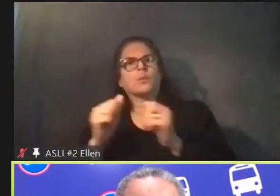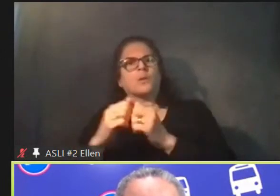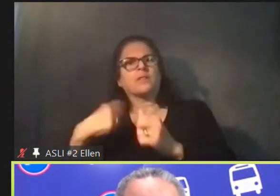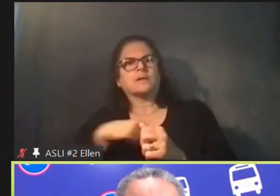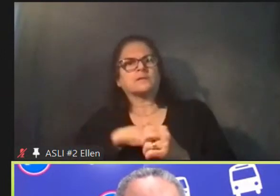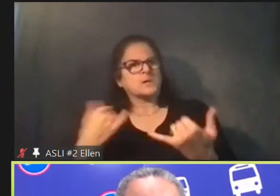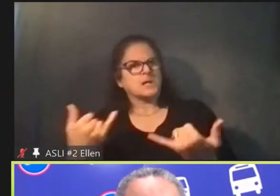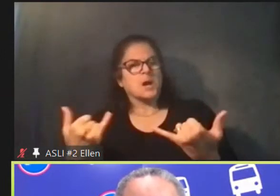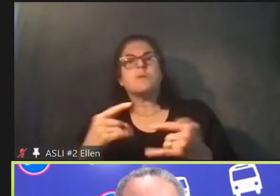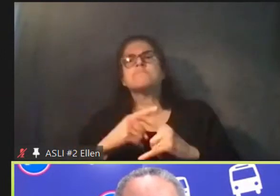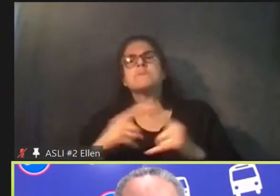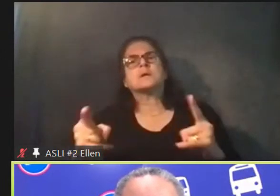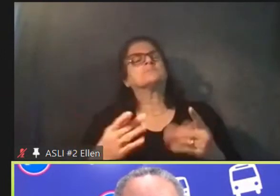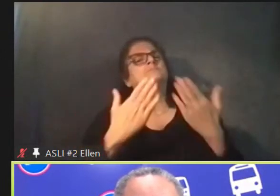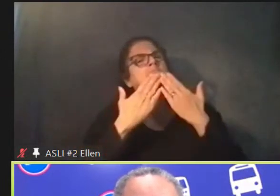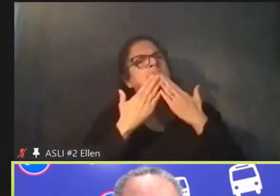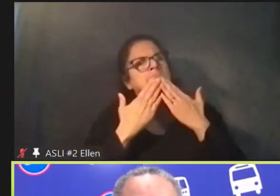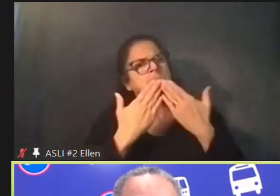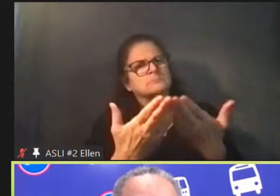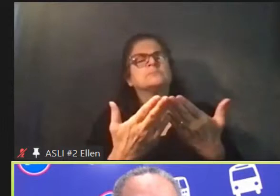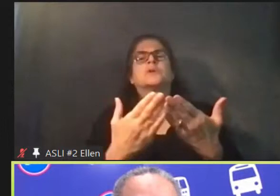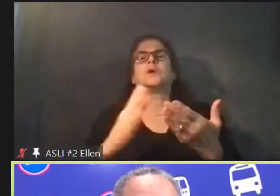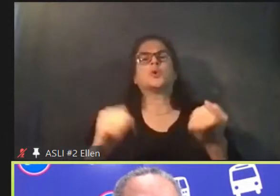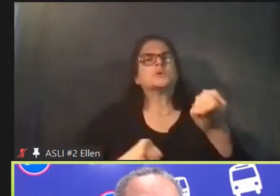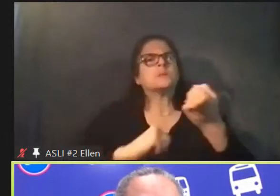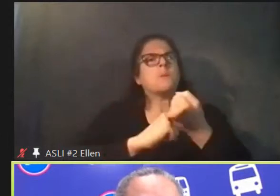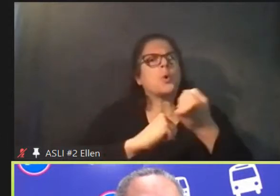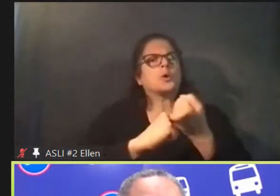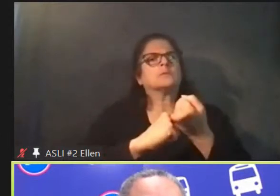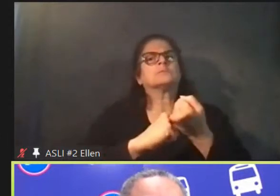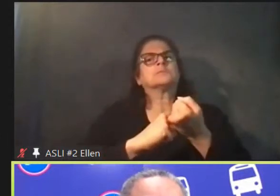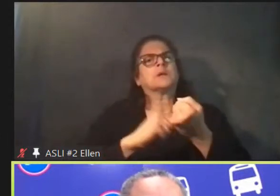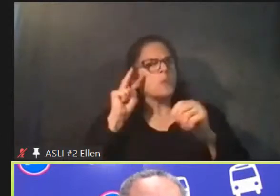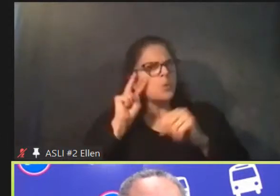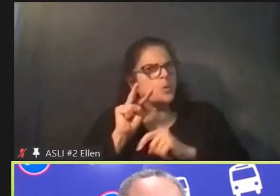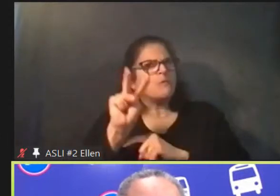you as we continue to move this agency forward. Thank you.